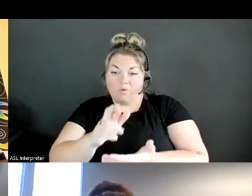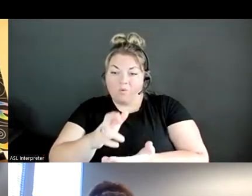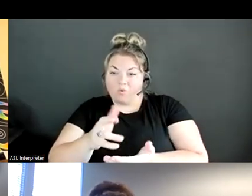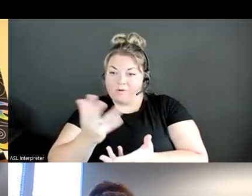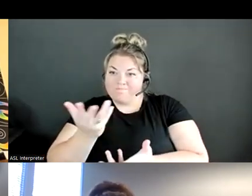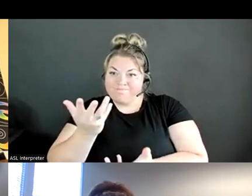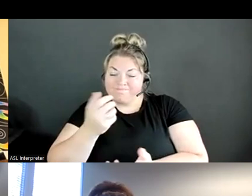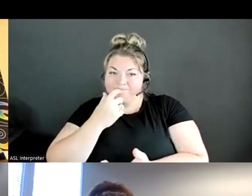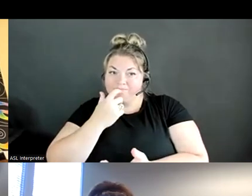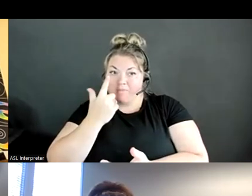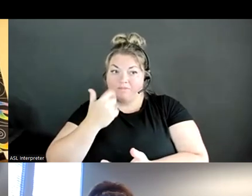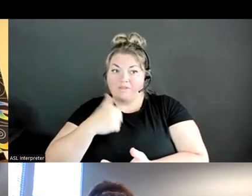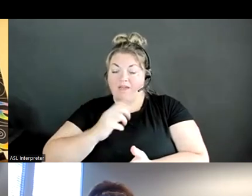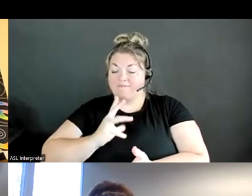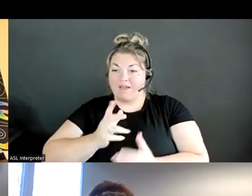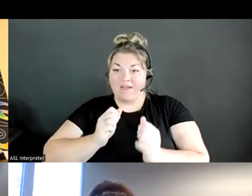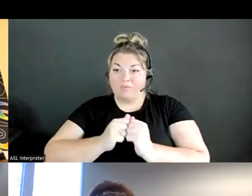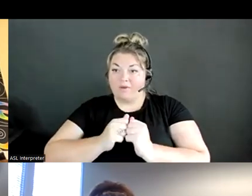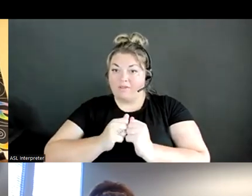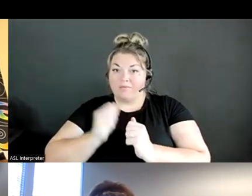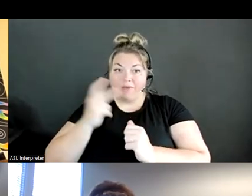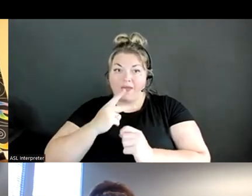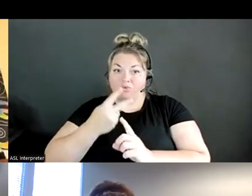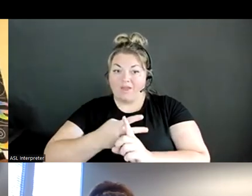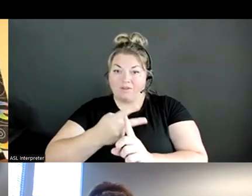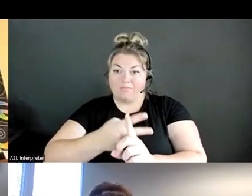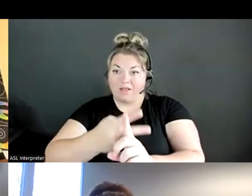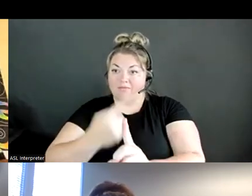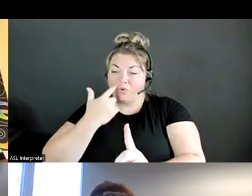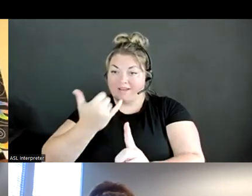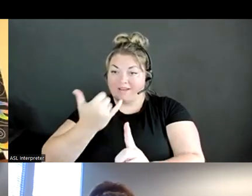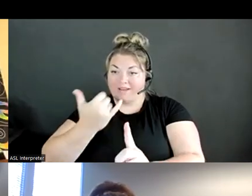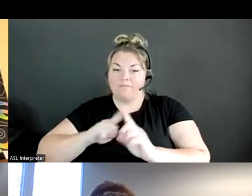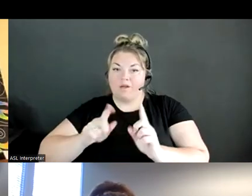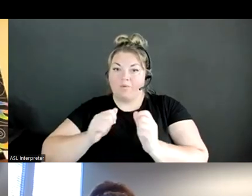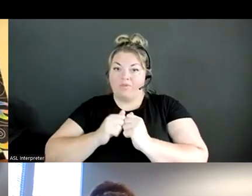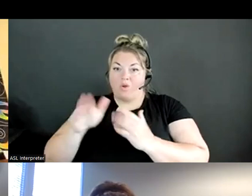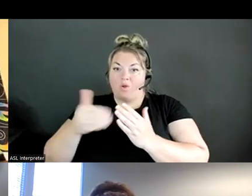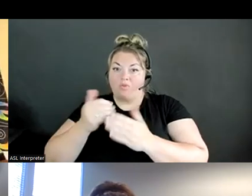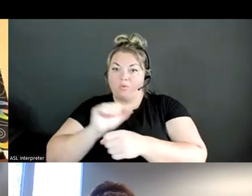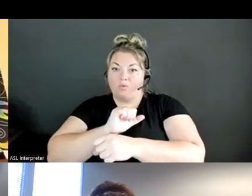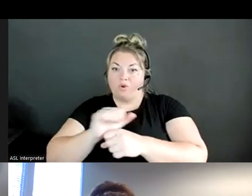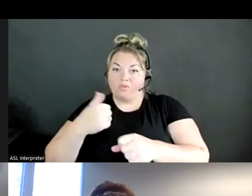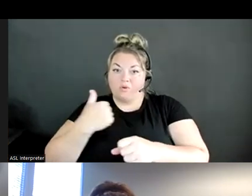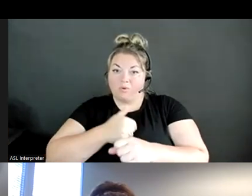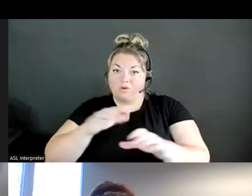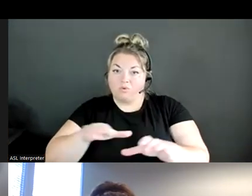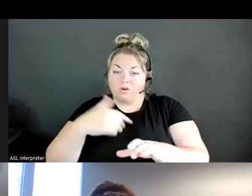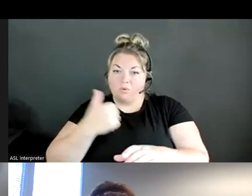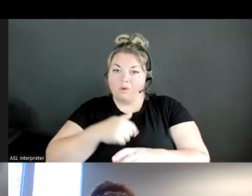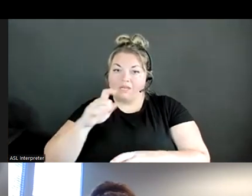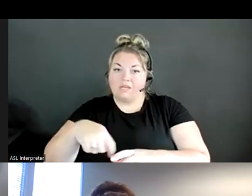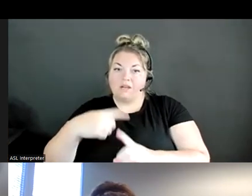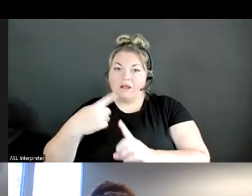mean, I'm fine with like the going back to the every other month for now, but with all the work that we're doing, we do need a monthly